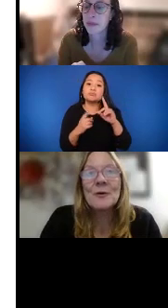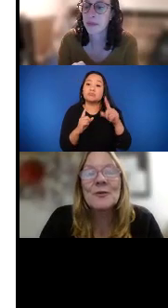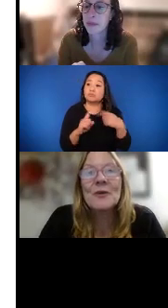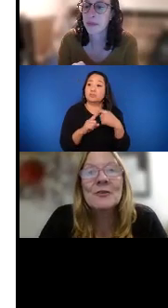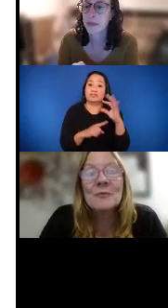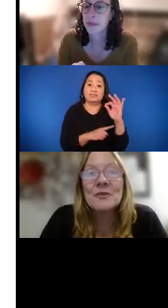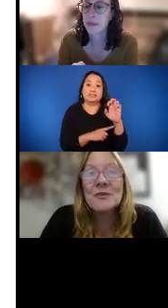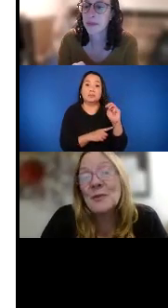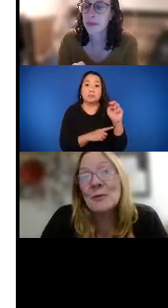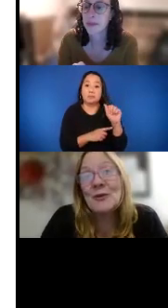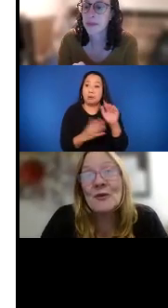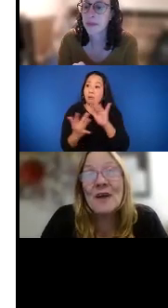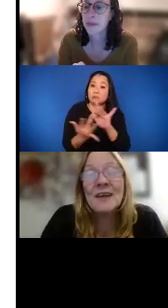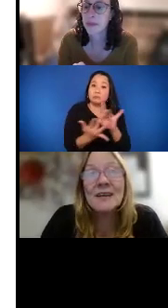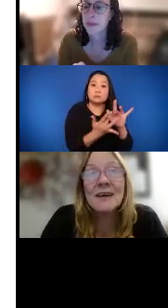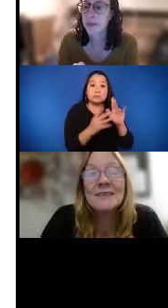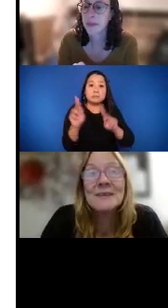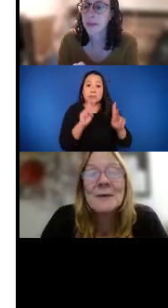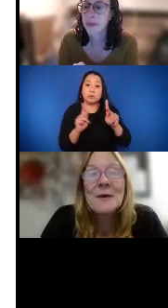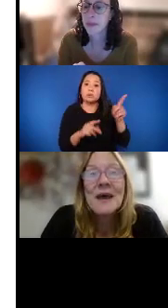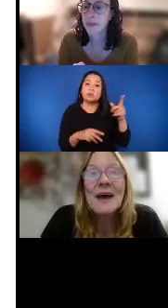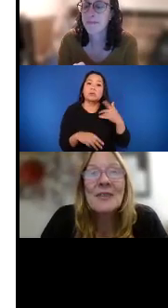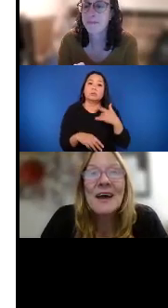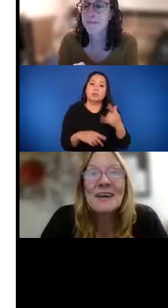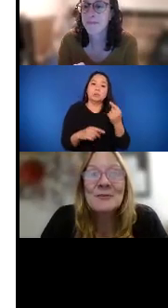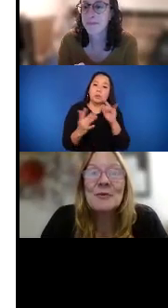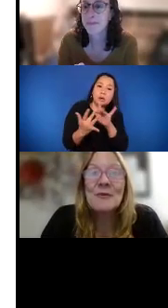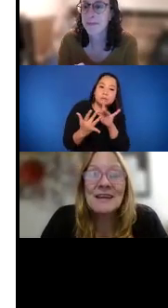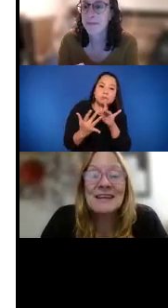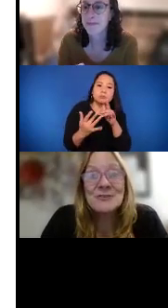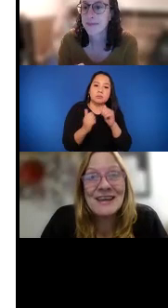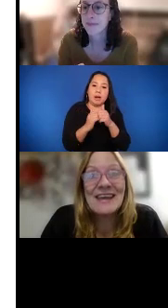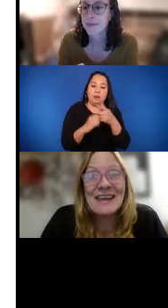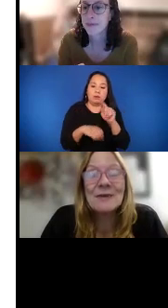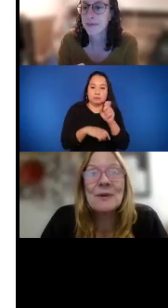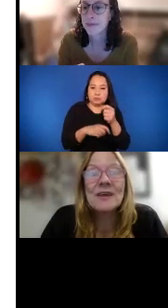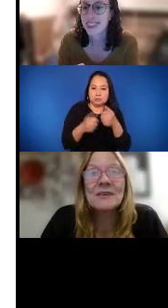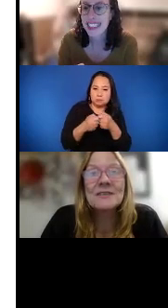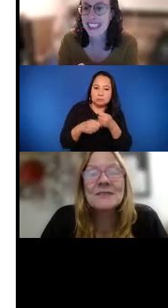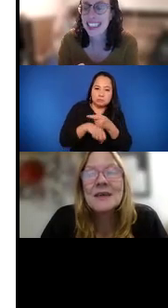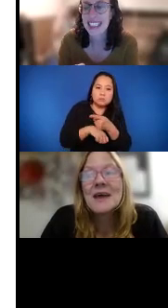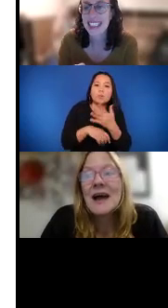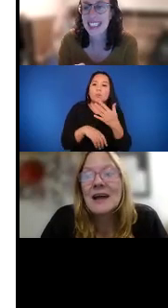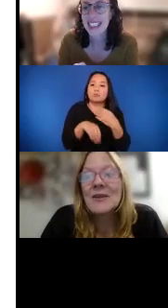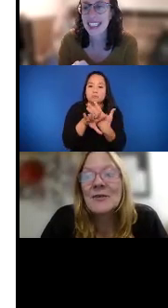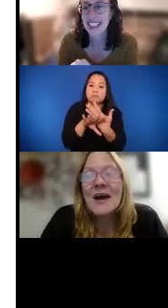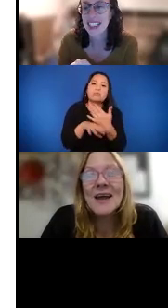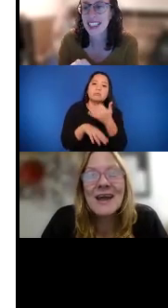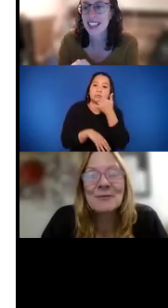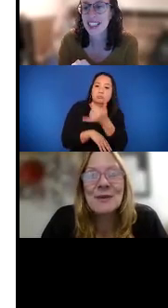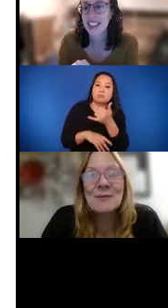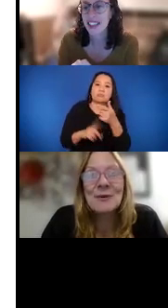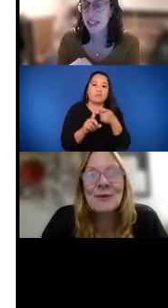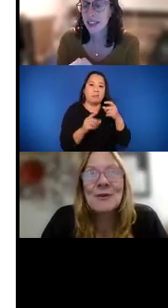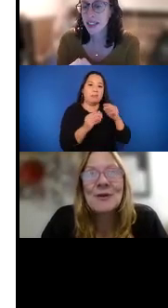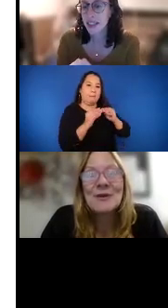phone calls on numbers that people don't recognize. And that has been really tricky because I know that I